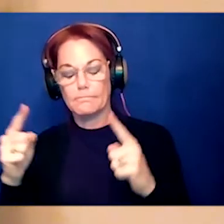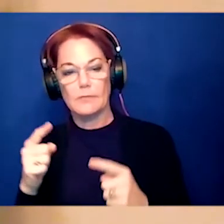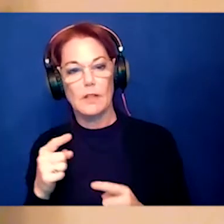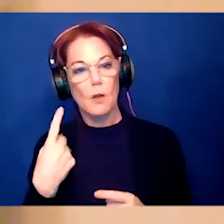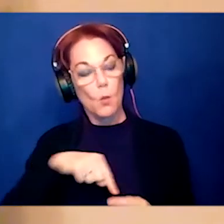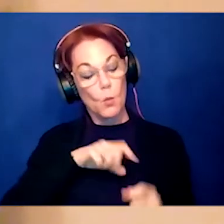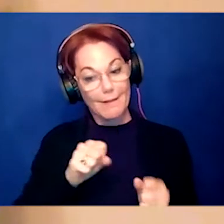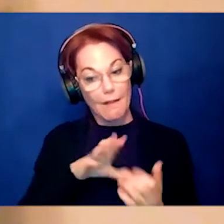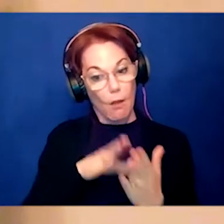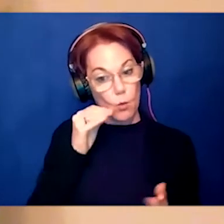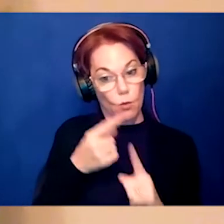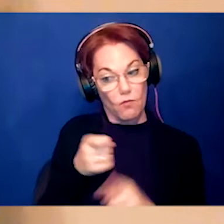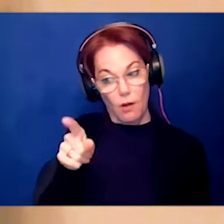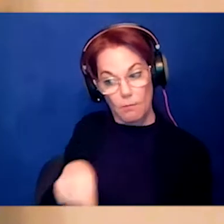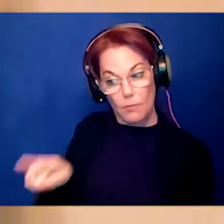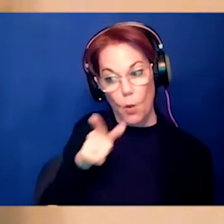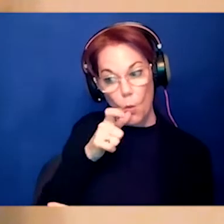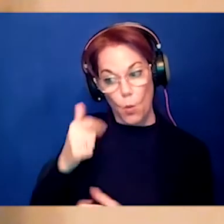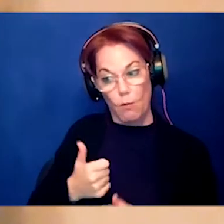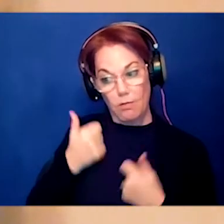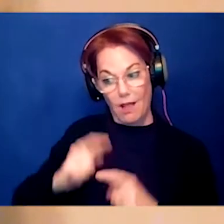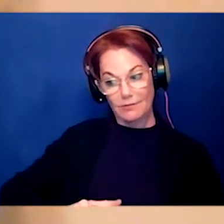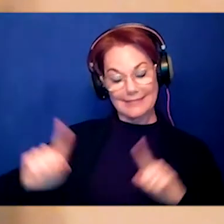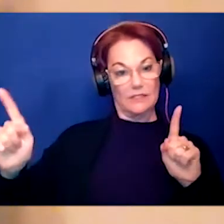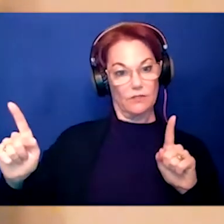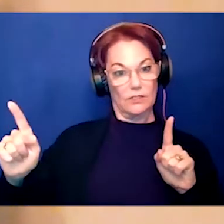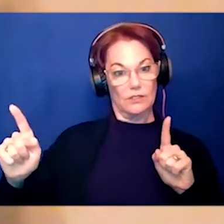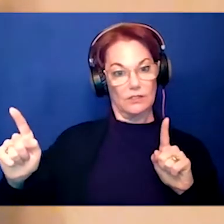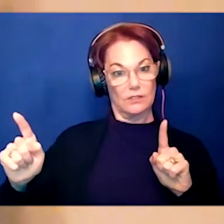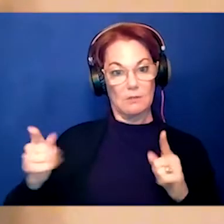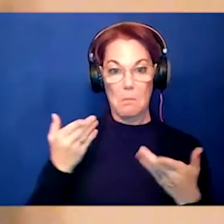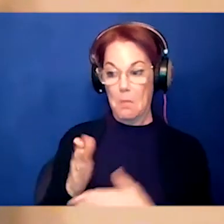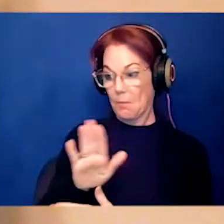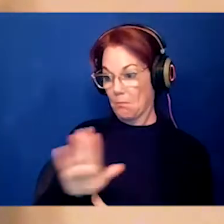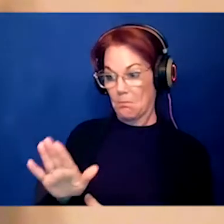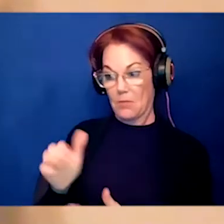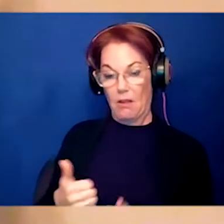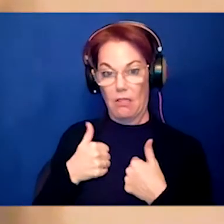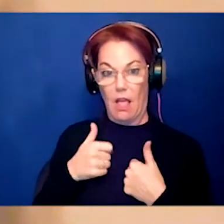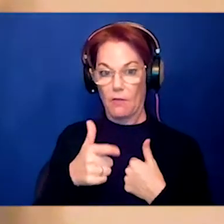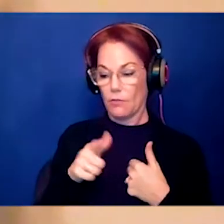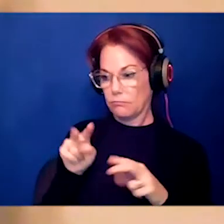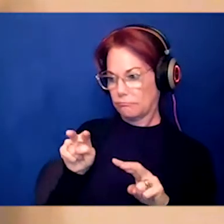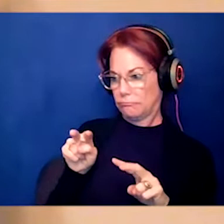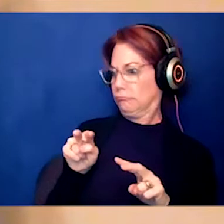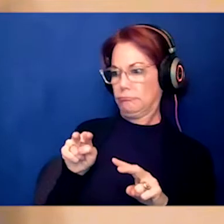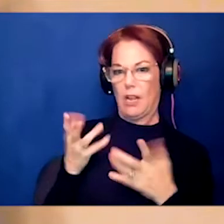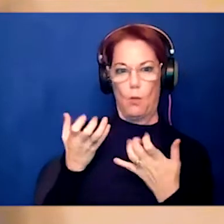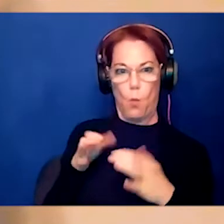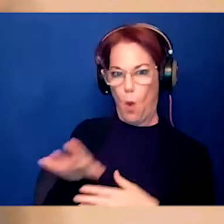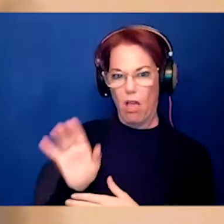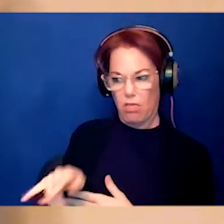and even from those whose lives we would never want. I want people to read my book and have empathy